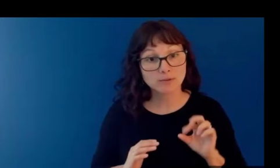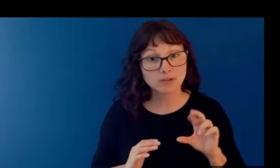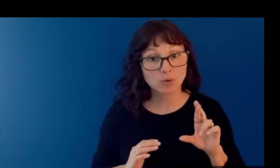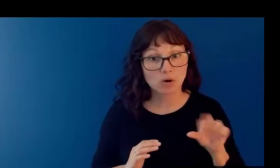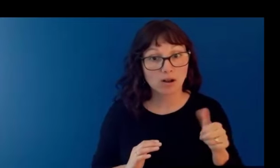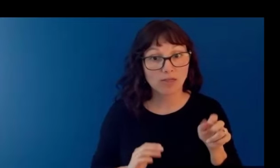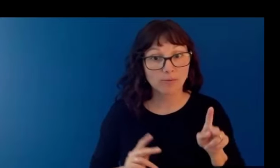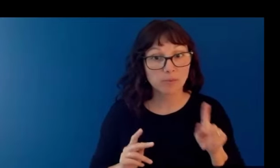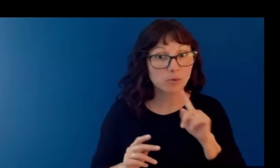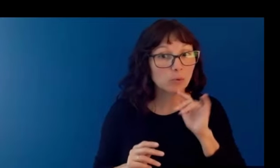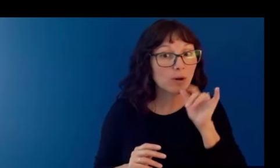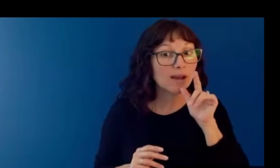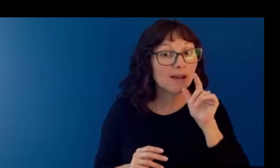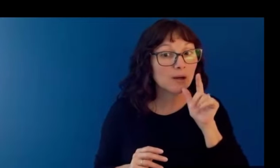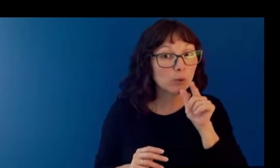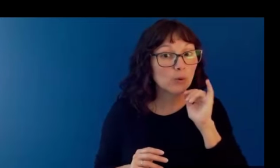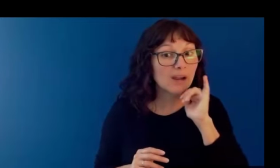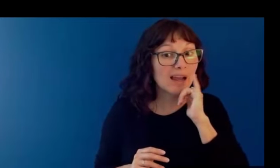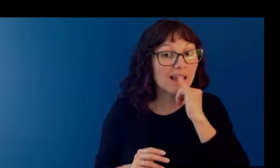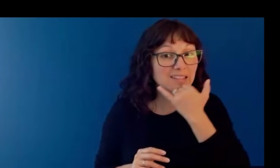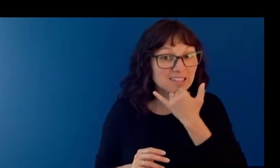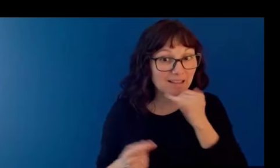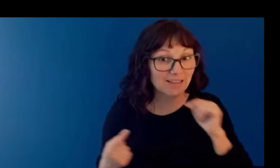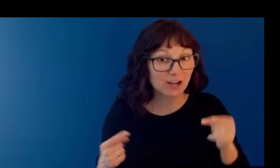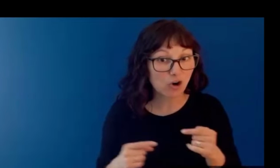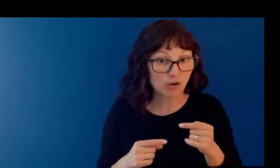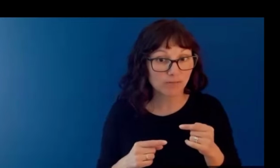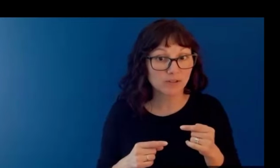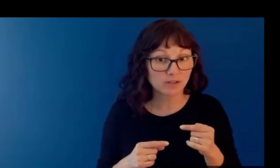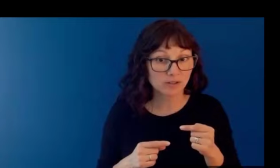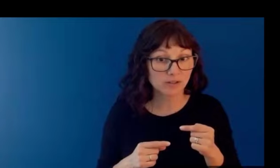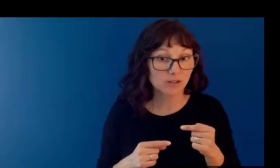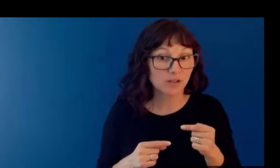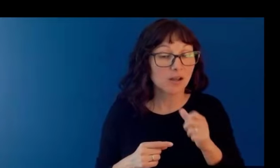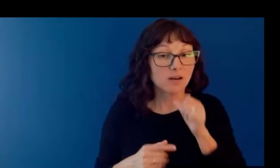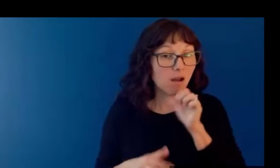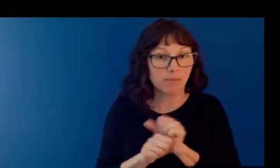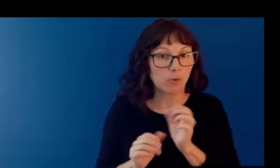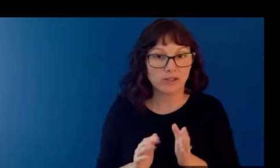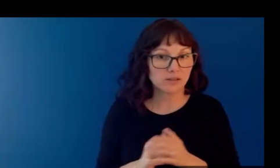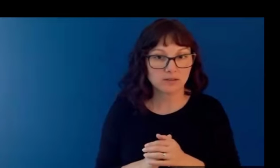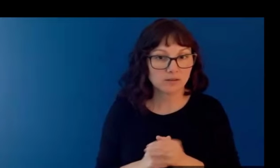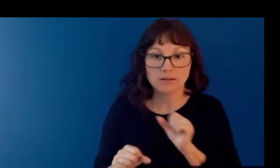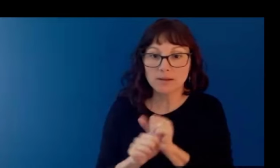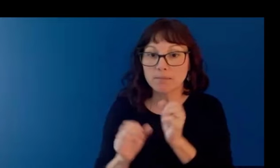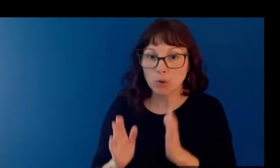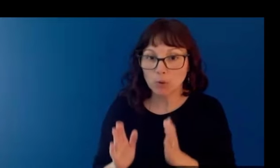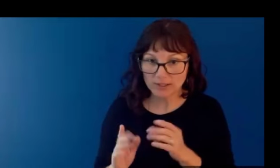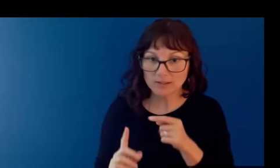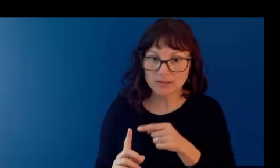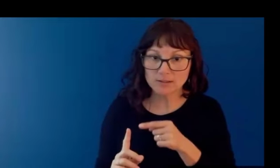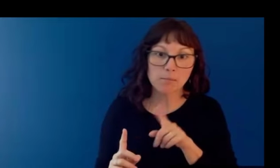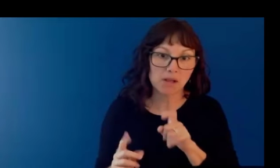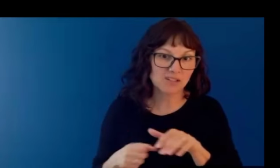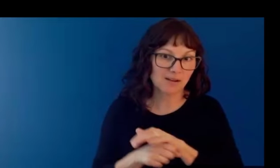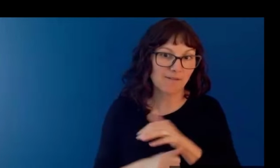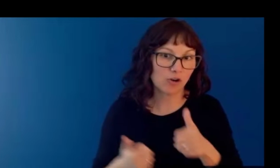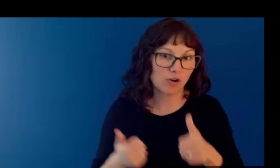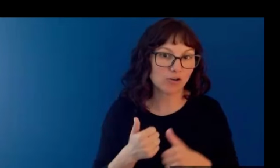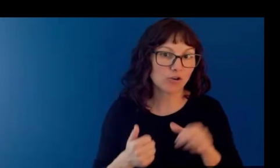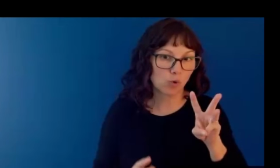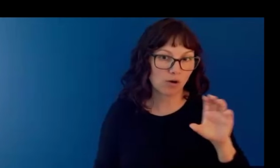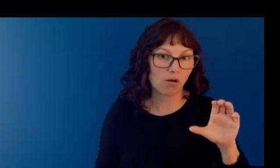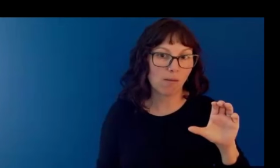are accidentally harmed or injured, not employees. Employees would need to be covered under a